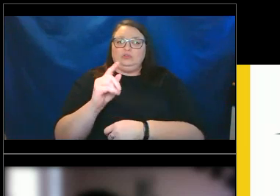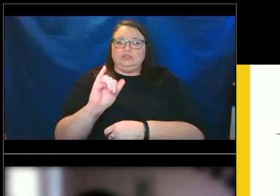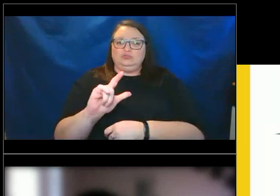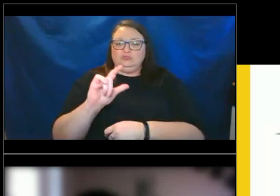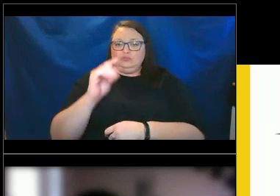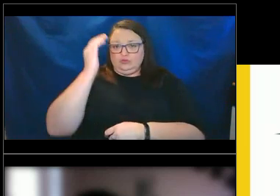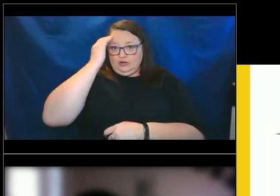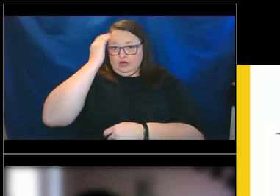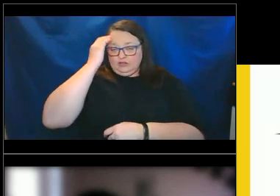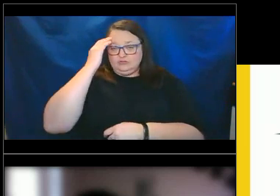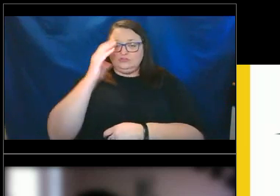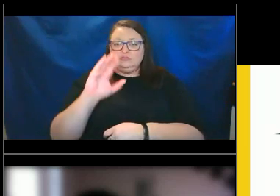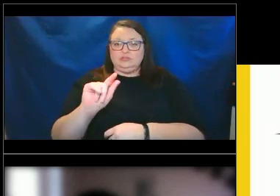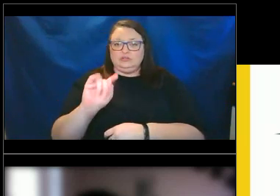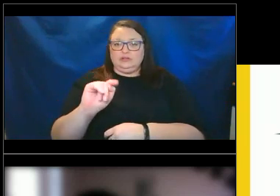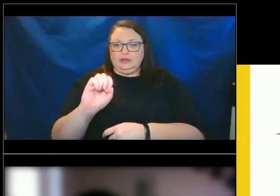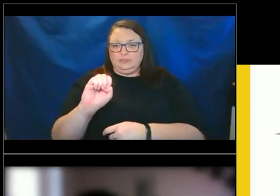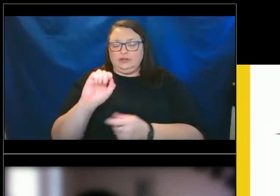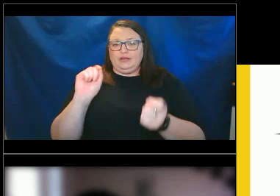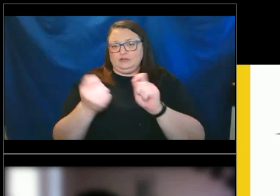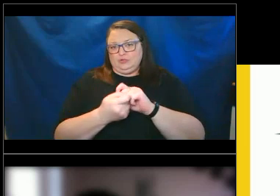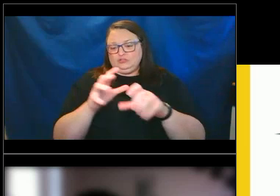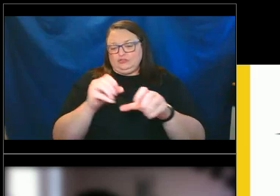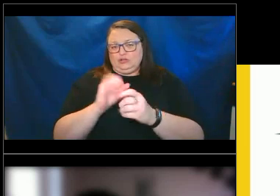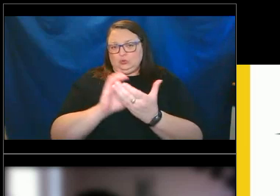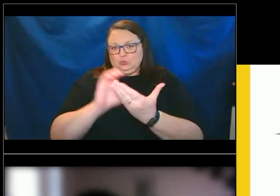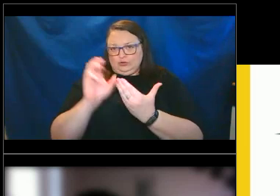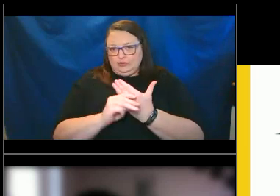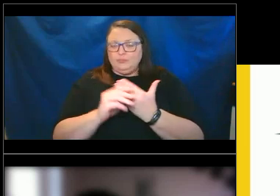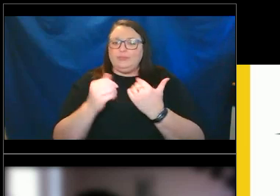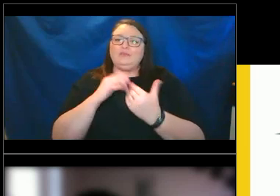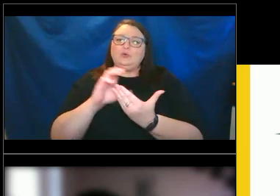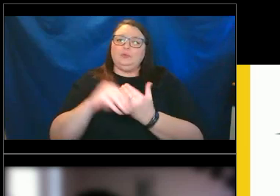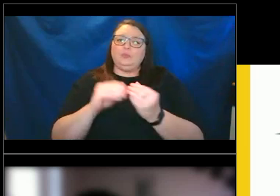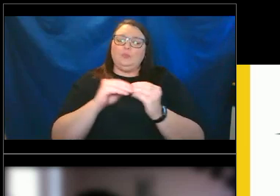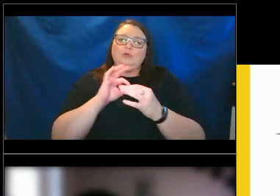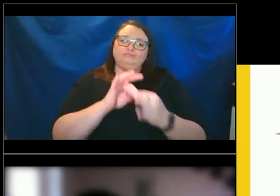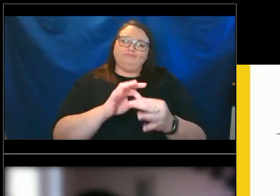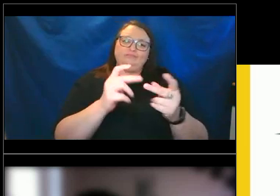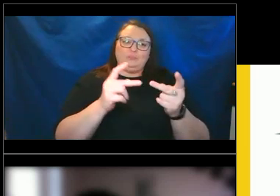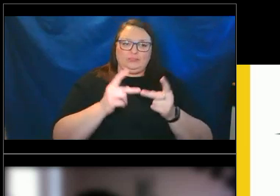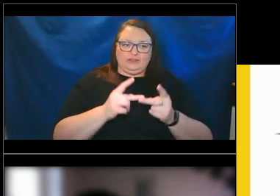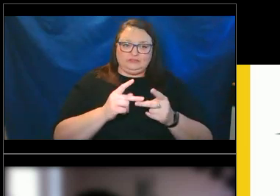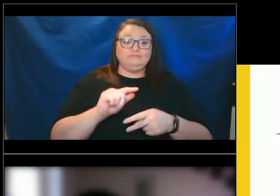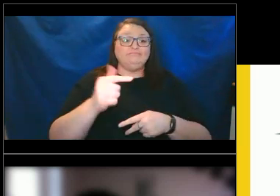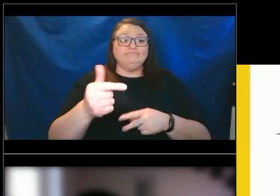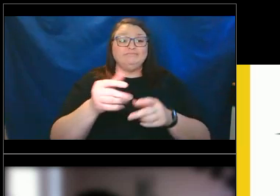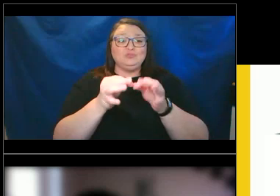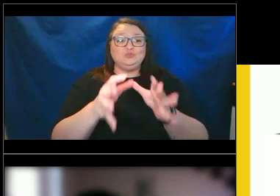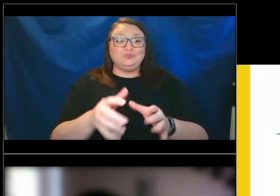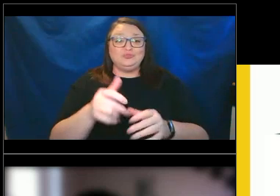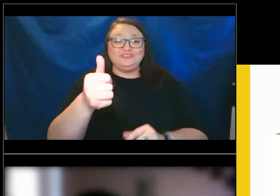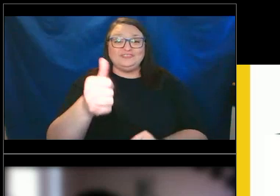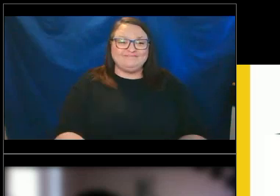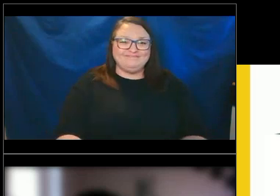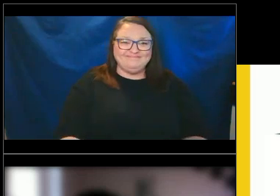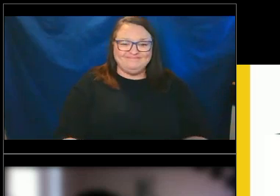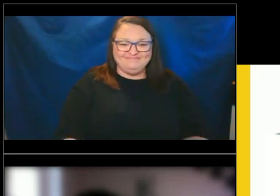climate adaptation into the curriculum and making the curriculum more place-based. Next slide.